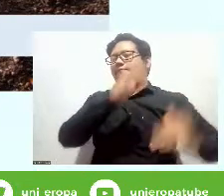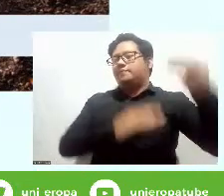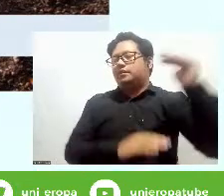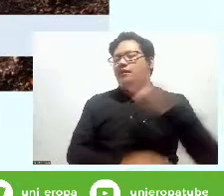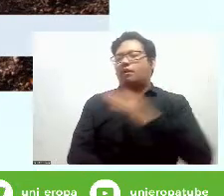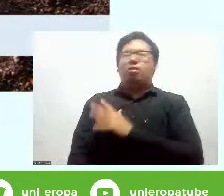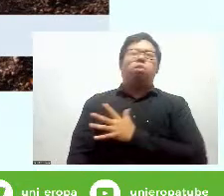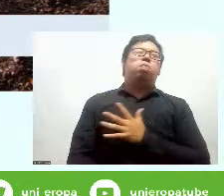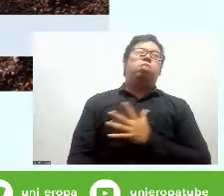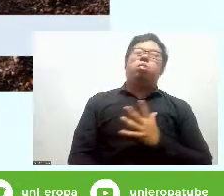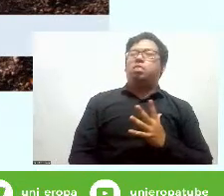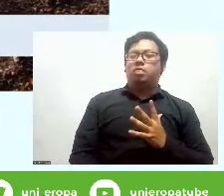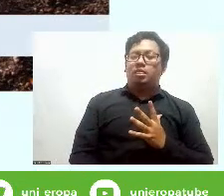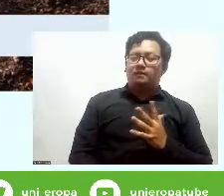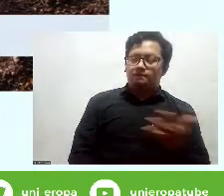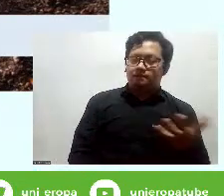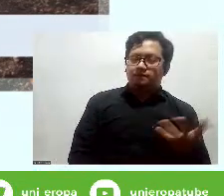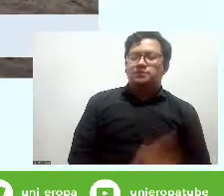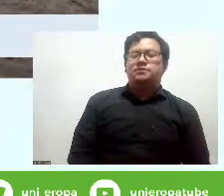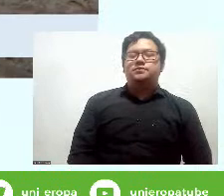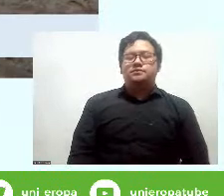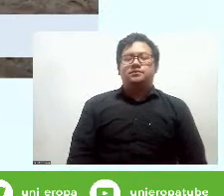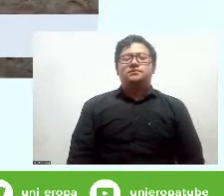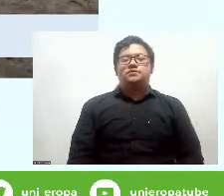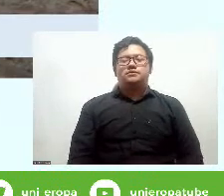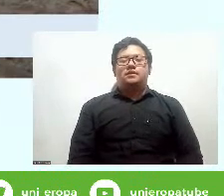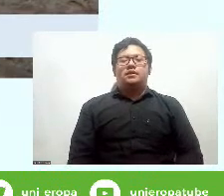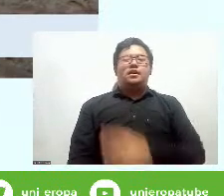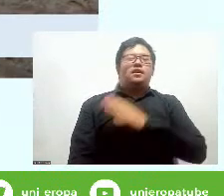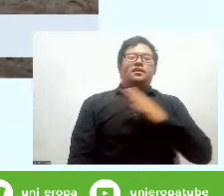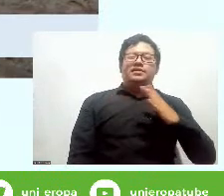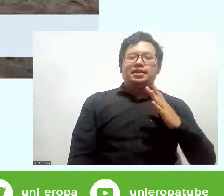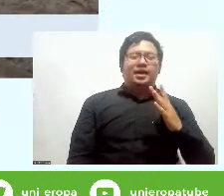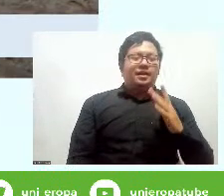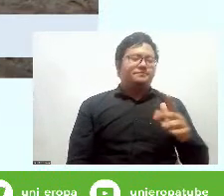ichfa next live